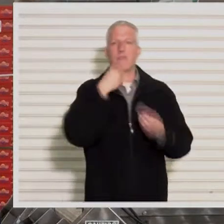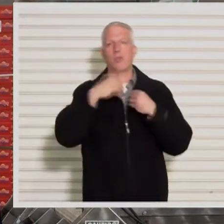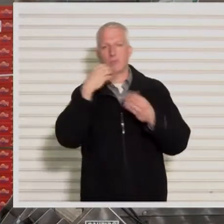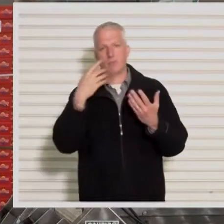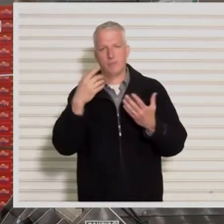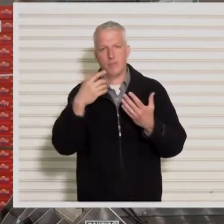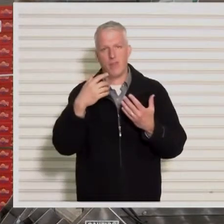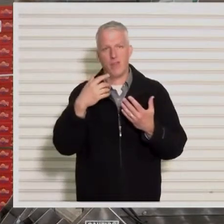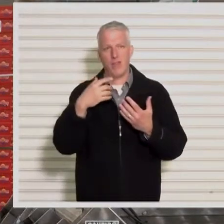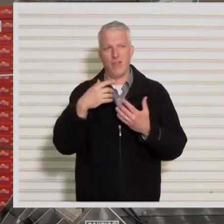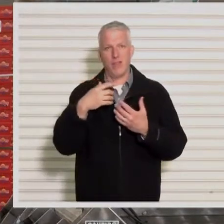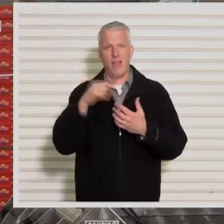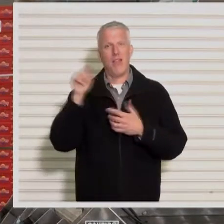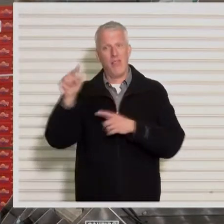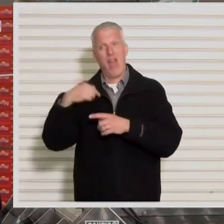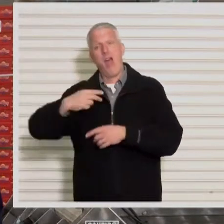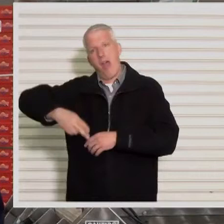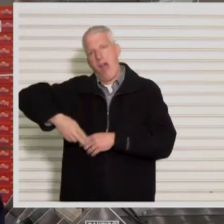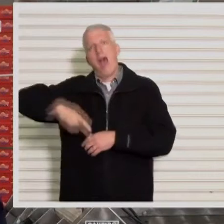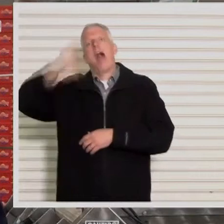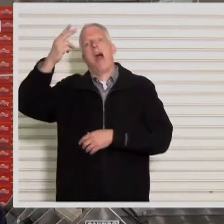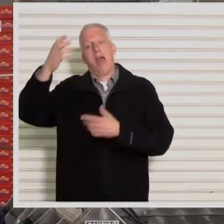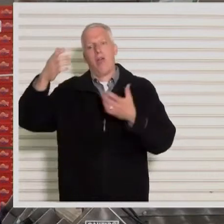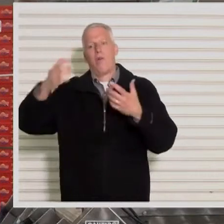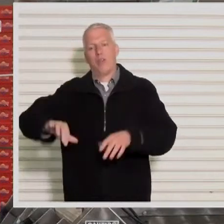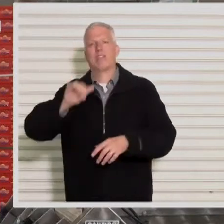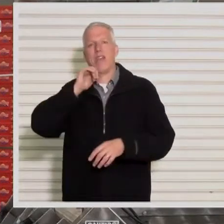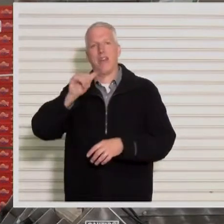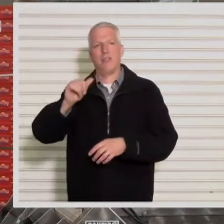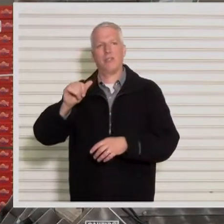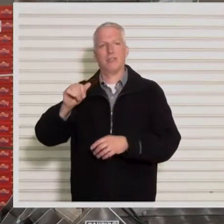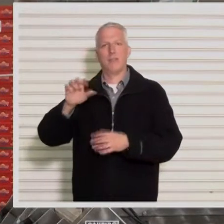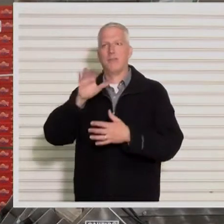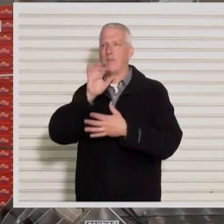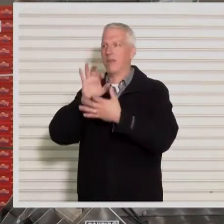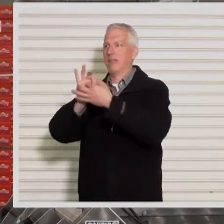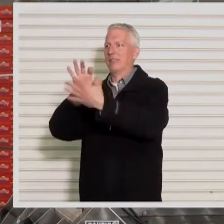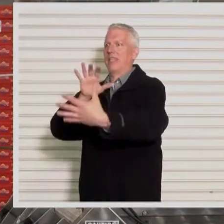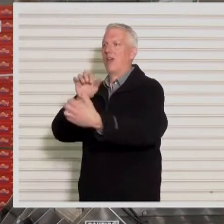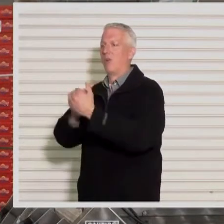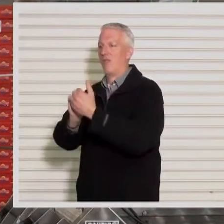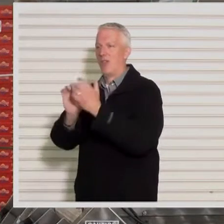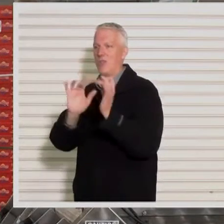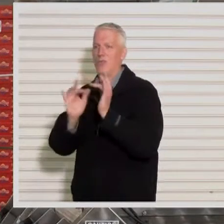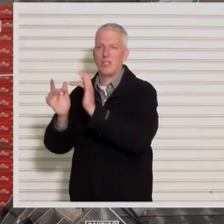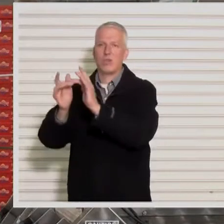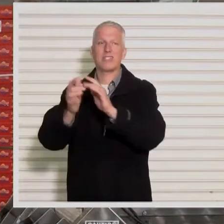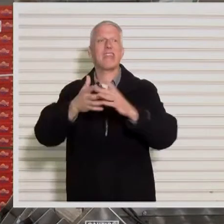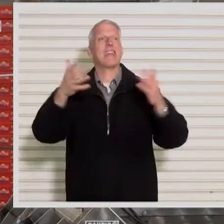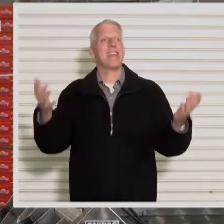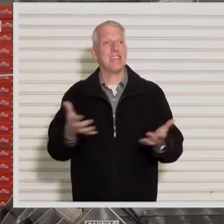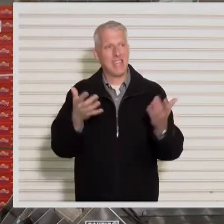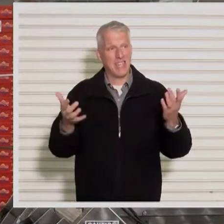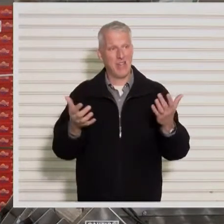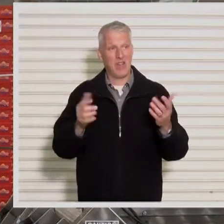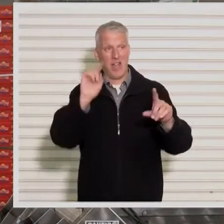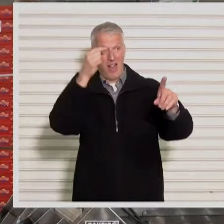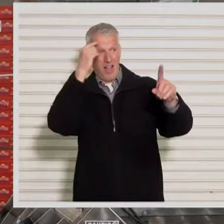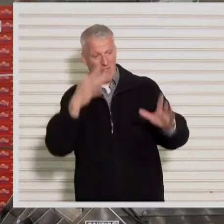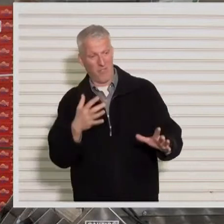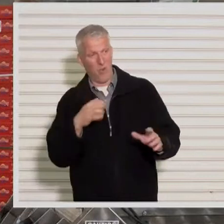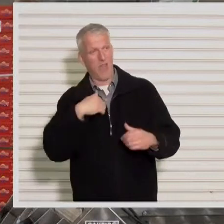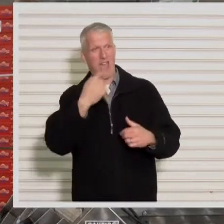Furthermore, they are at higher risk of being under-resourced, Governor. Here where you stand, there's only one